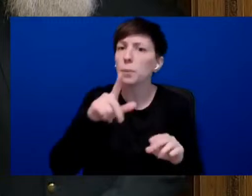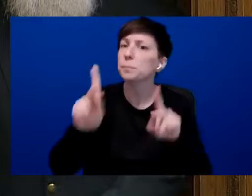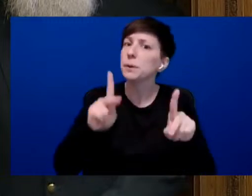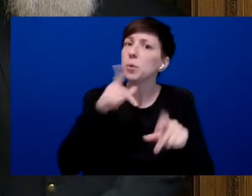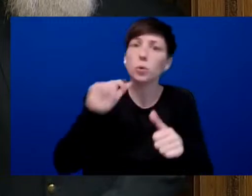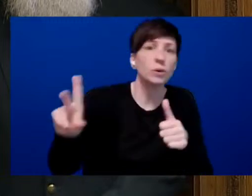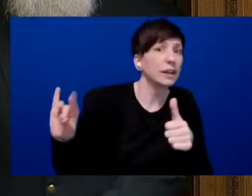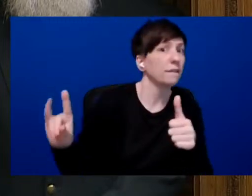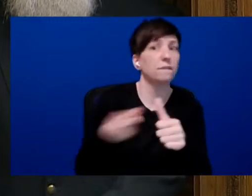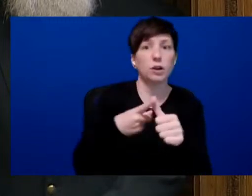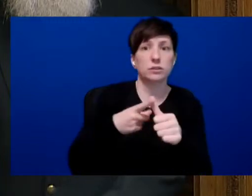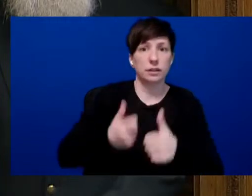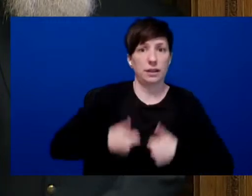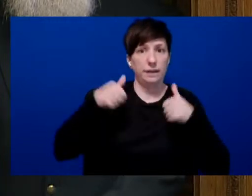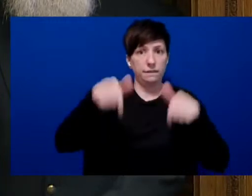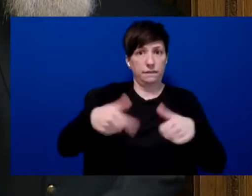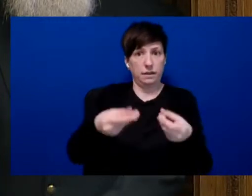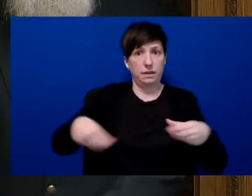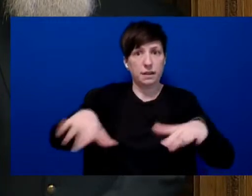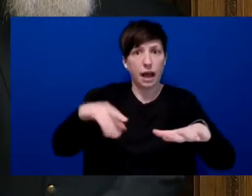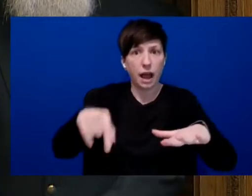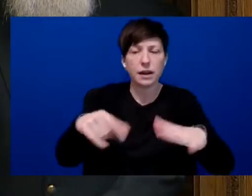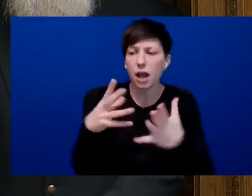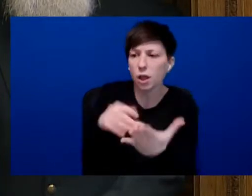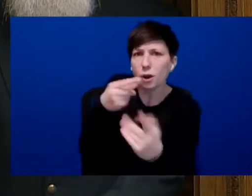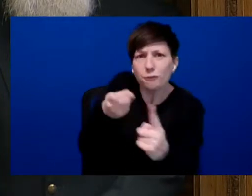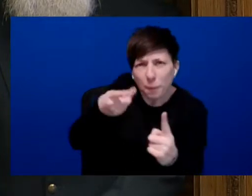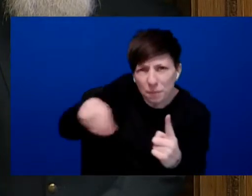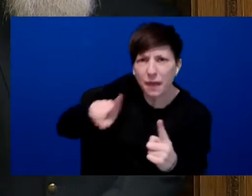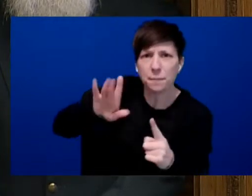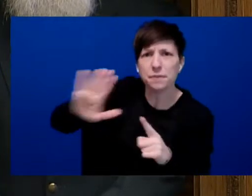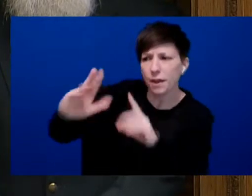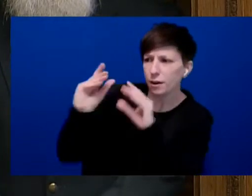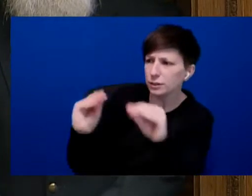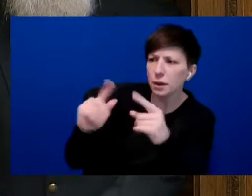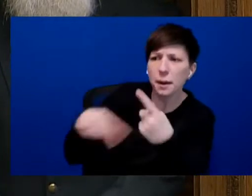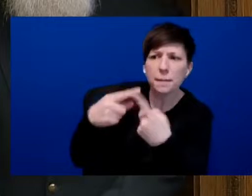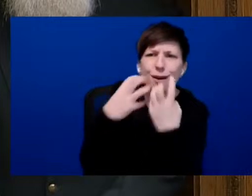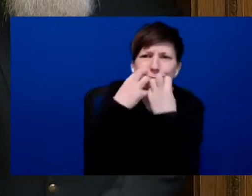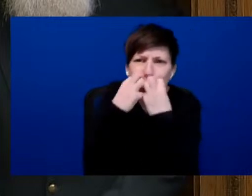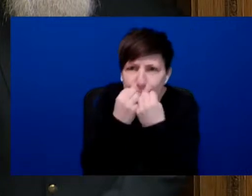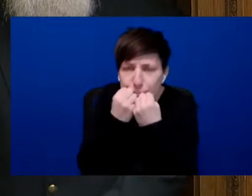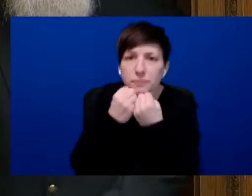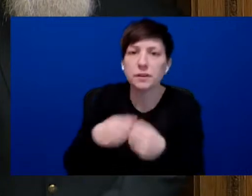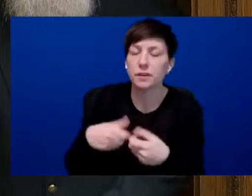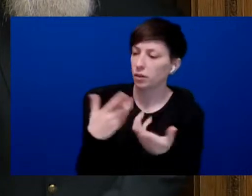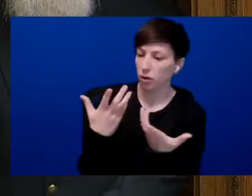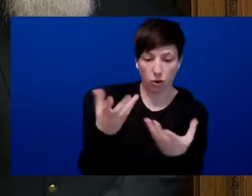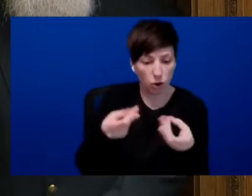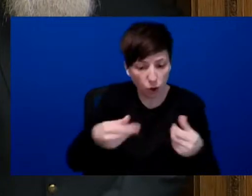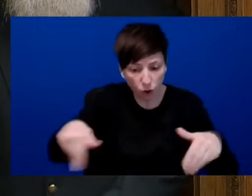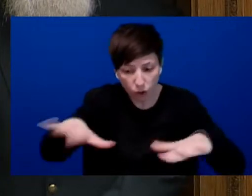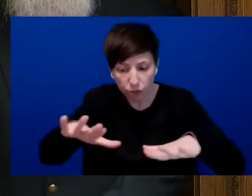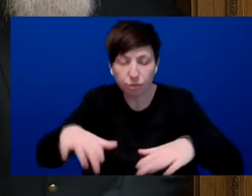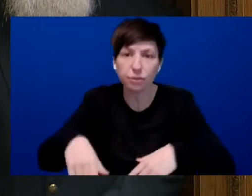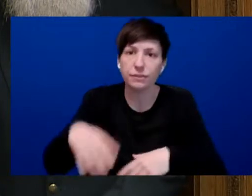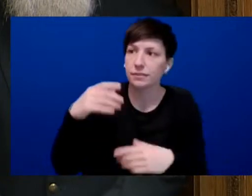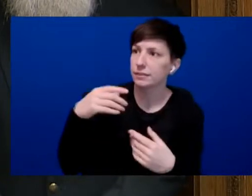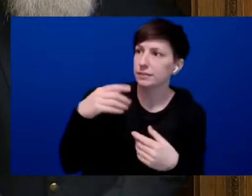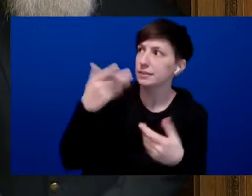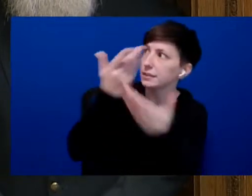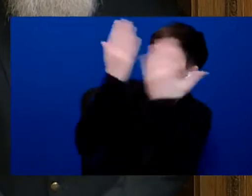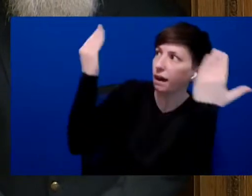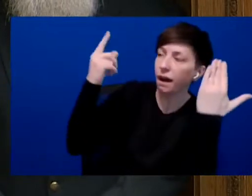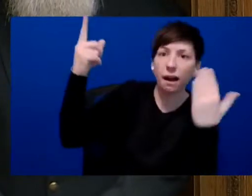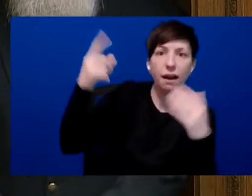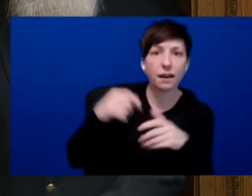and really learn from them the sacredness of earth and sky and water. Divine One,